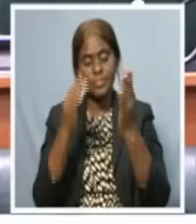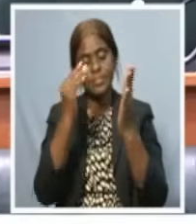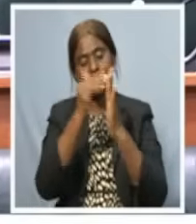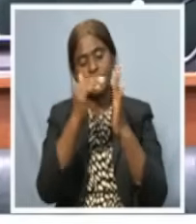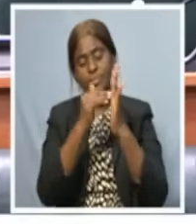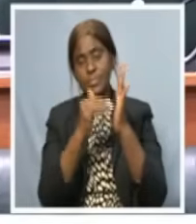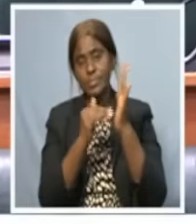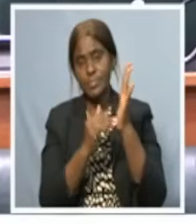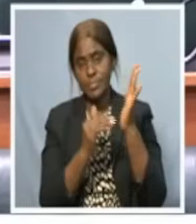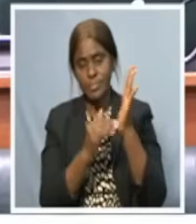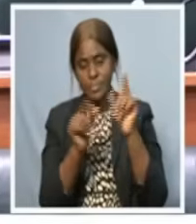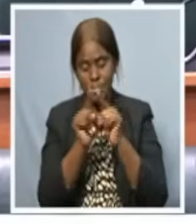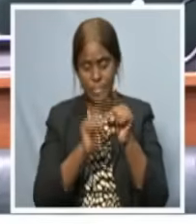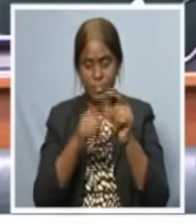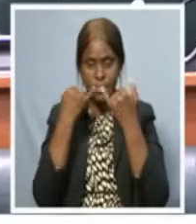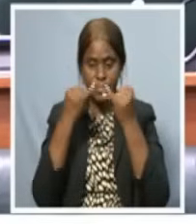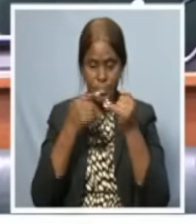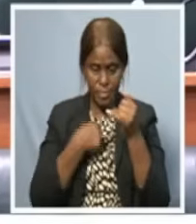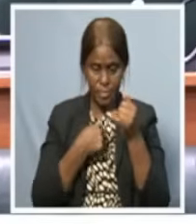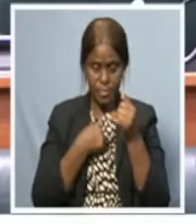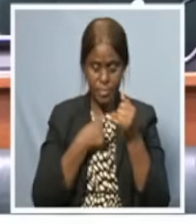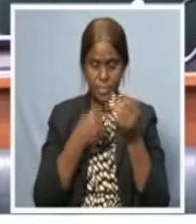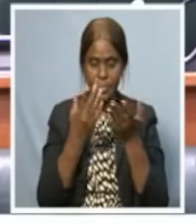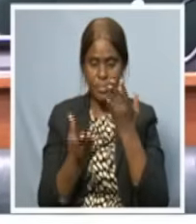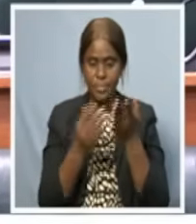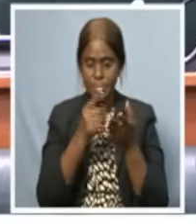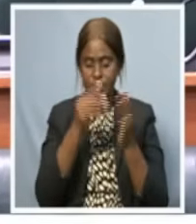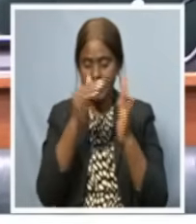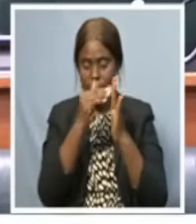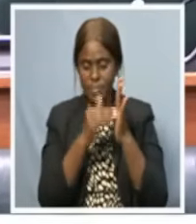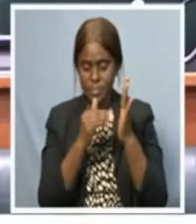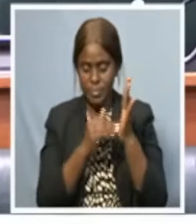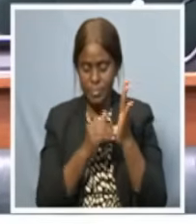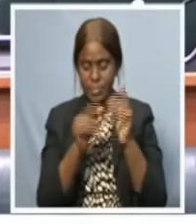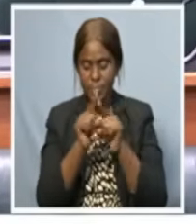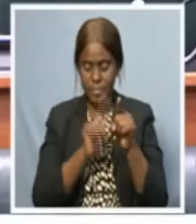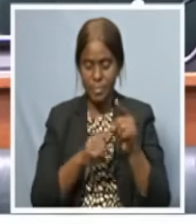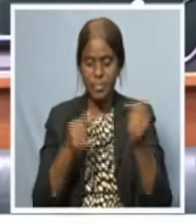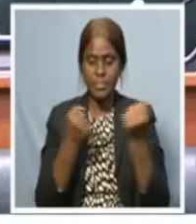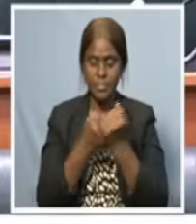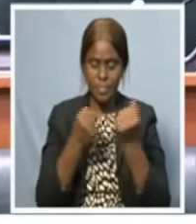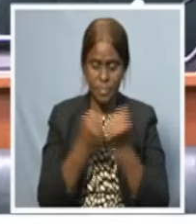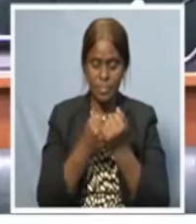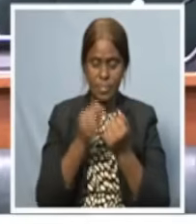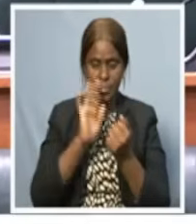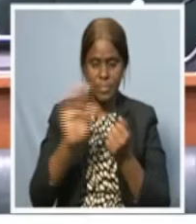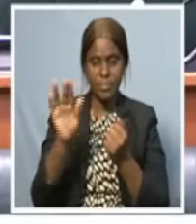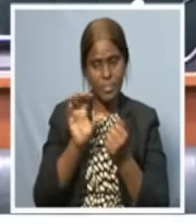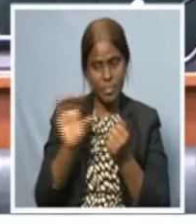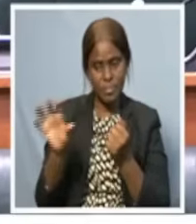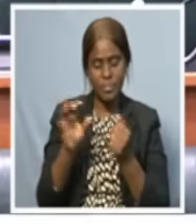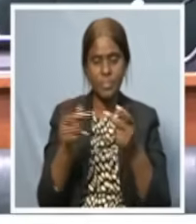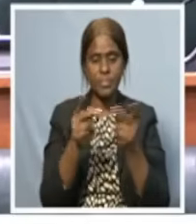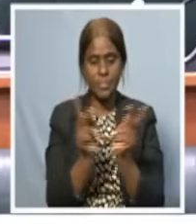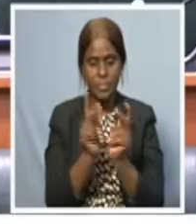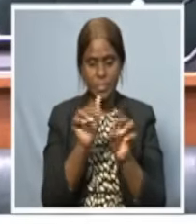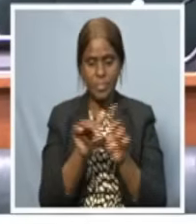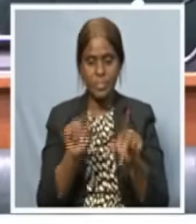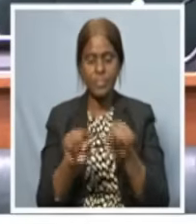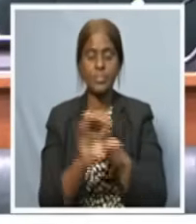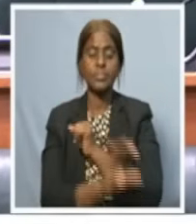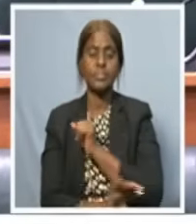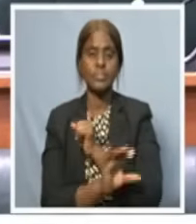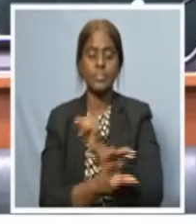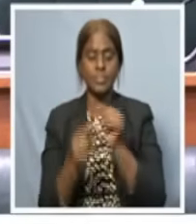list and tell me whether that list is favoring a certain region of this